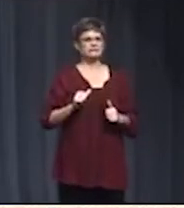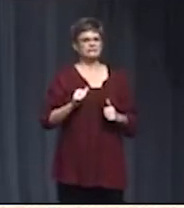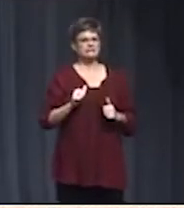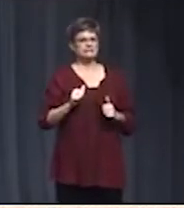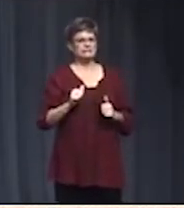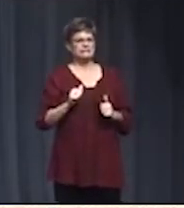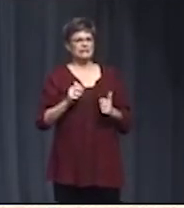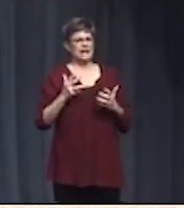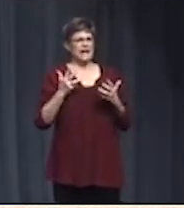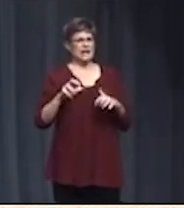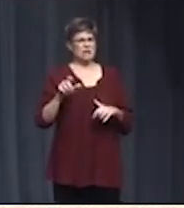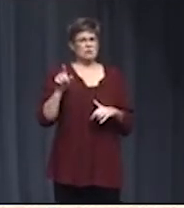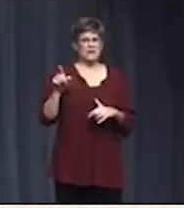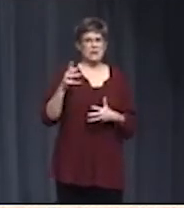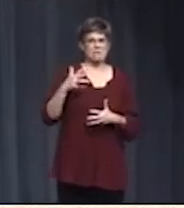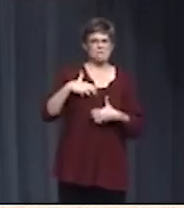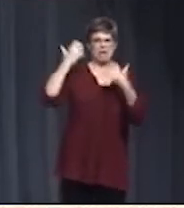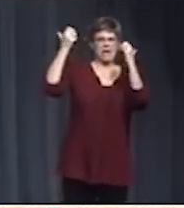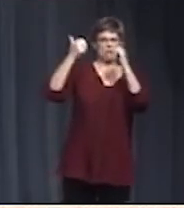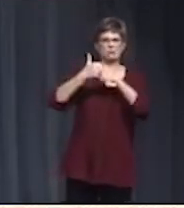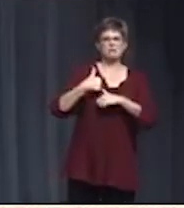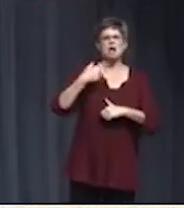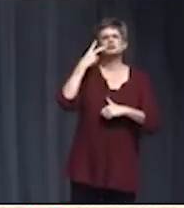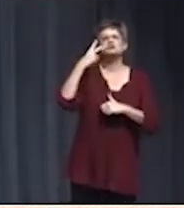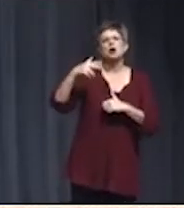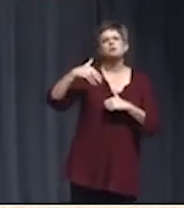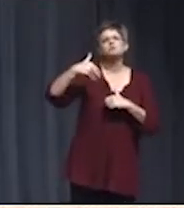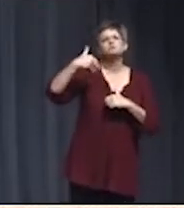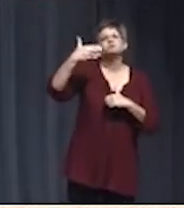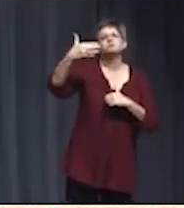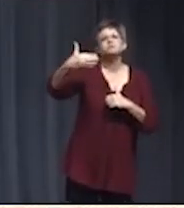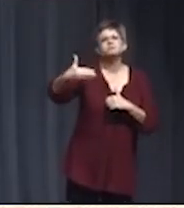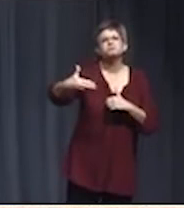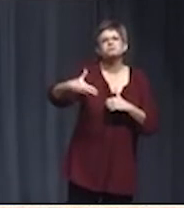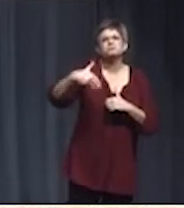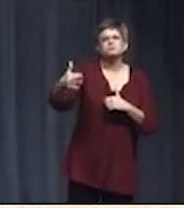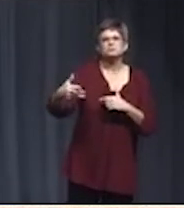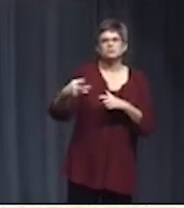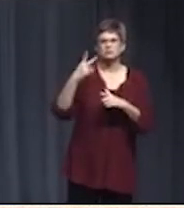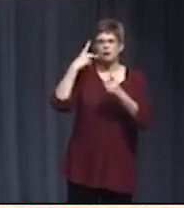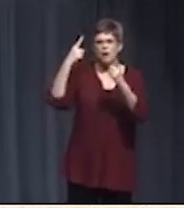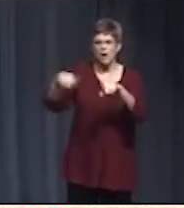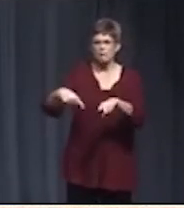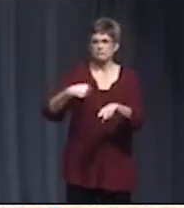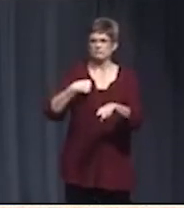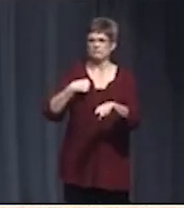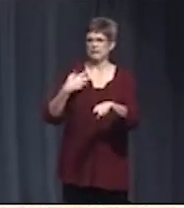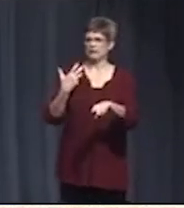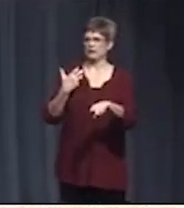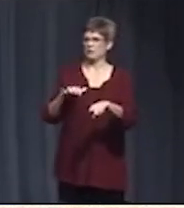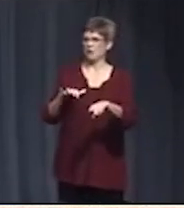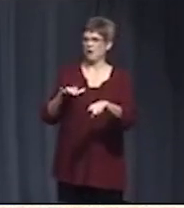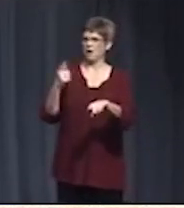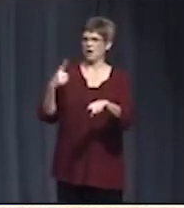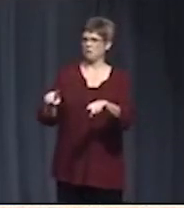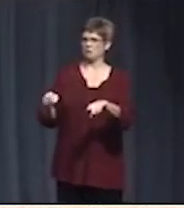want to see him get mad because I'd seen that happen once or twice in other situations. I really didn't want to go there.